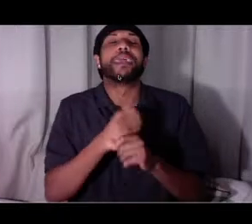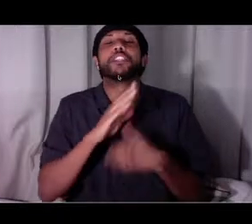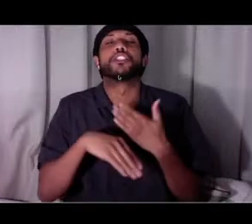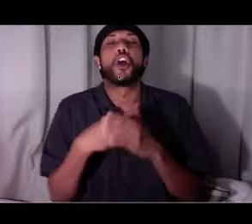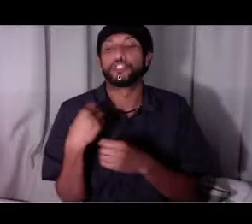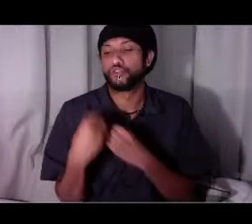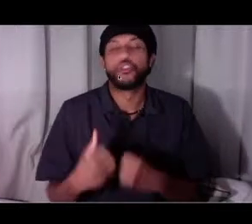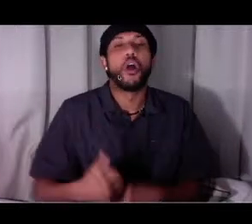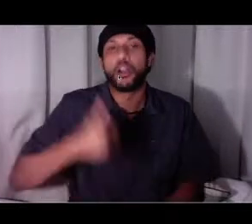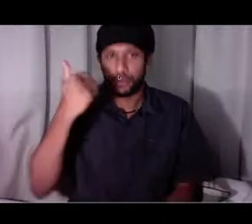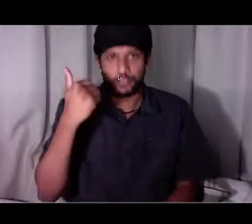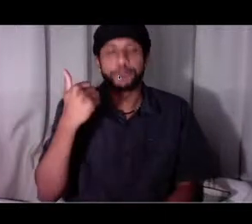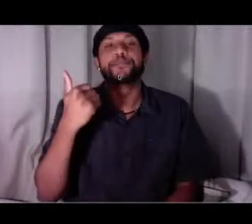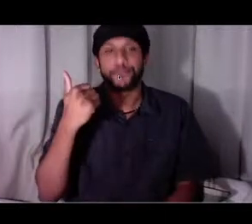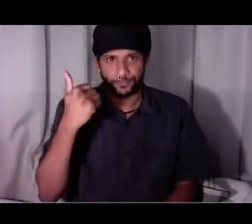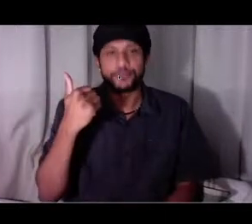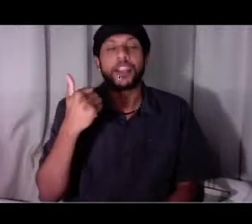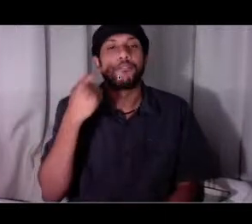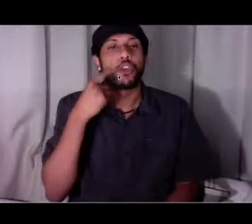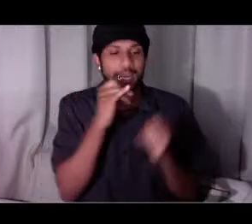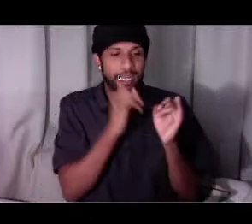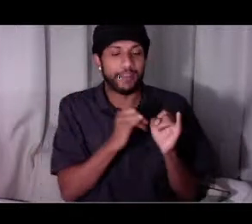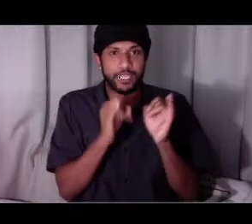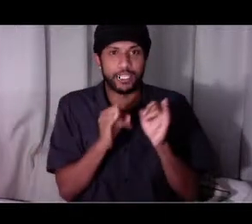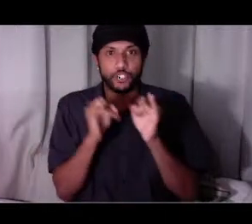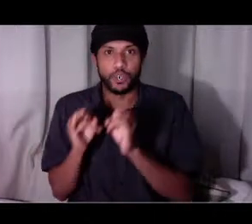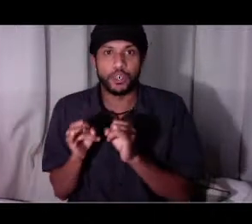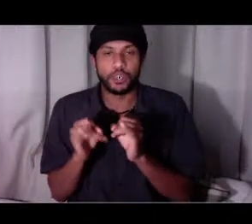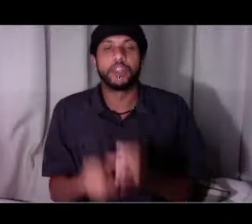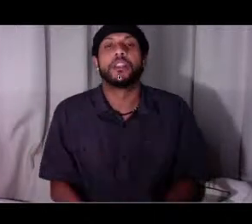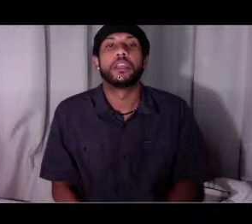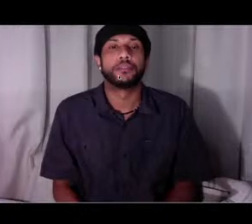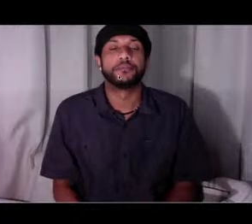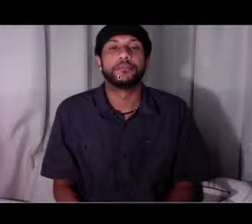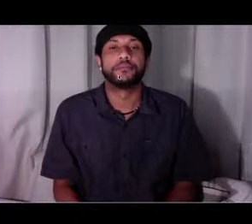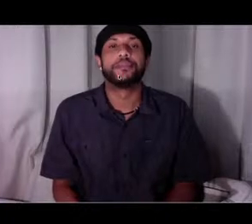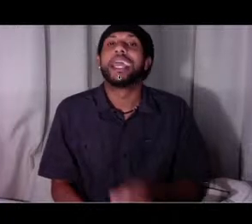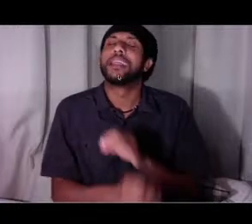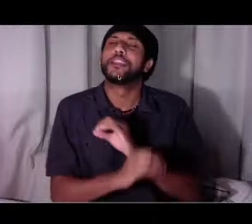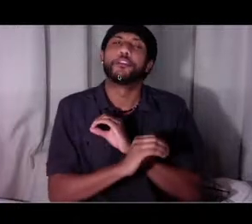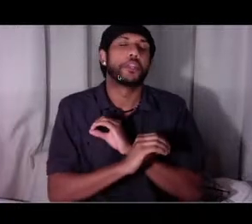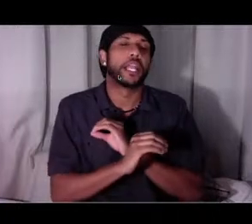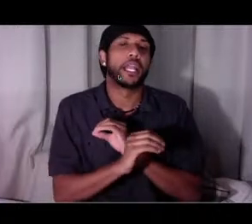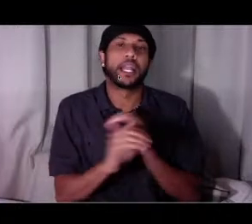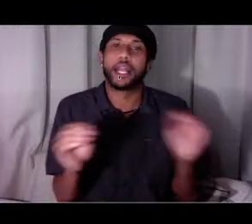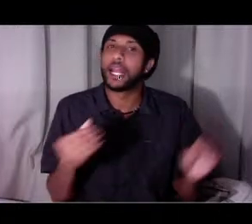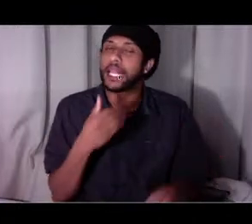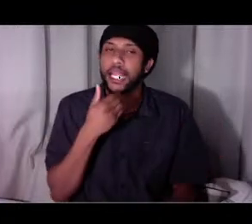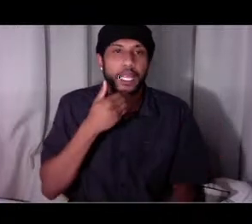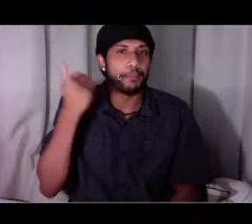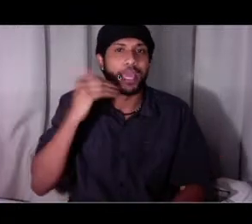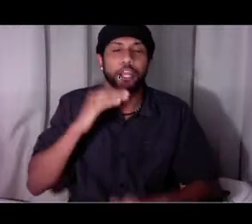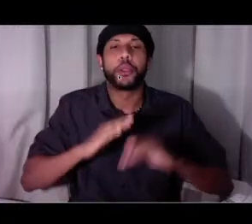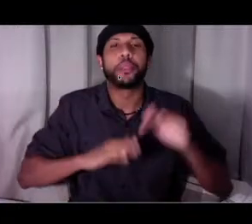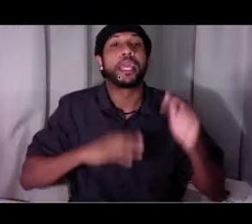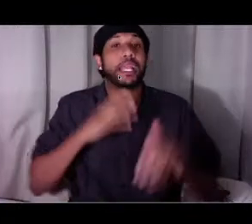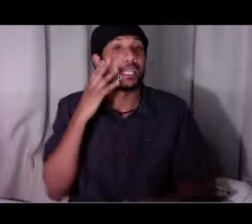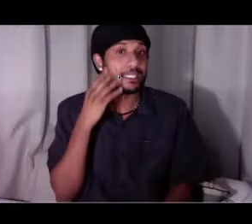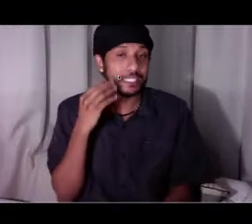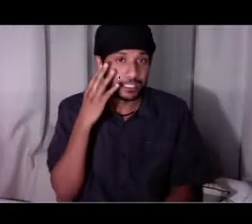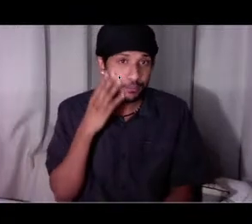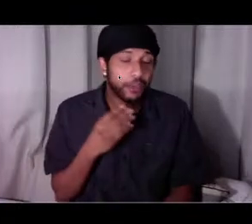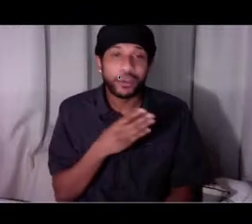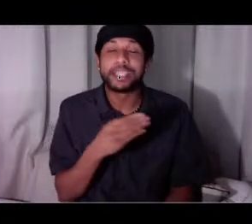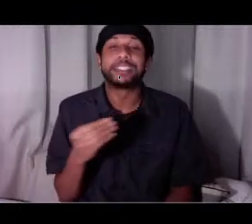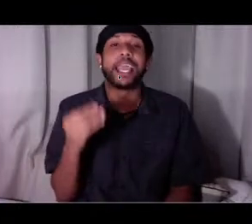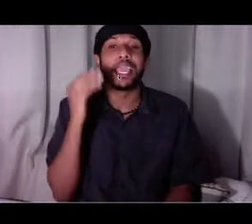stronger as as individuals and there's nothing better than uh experience and